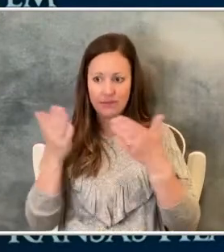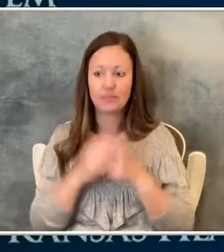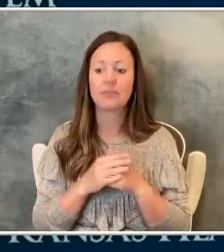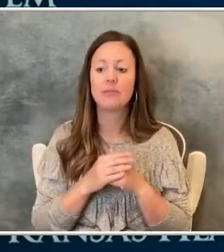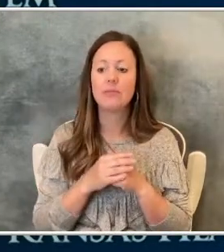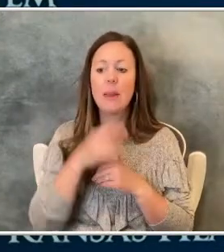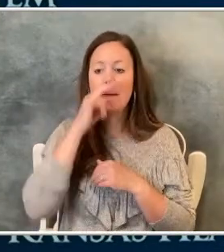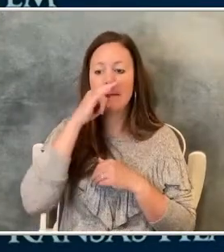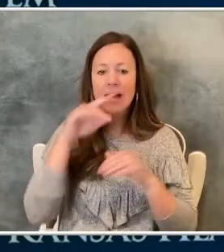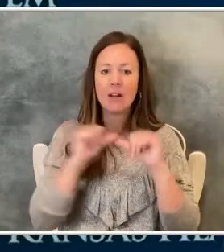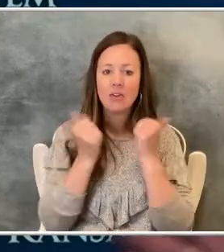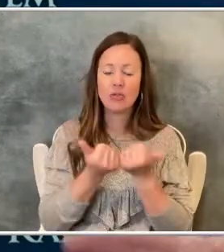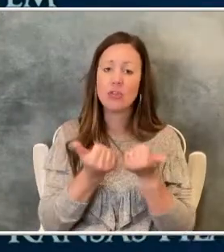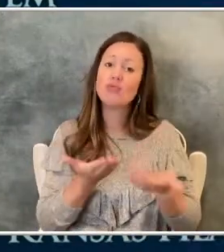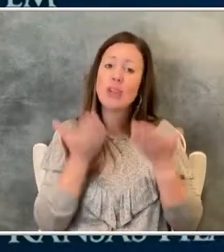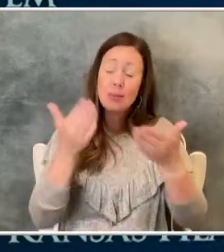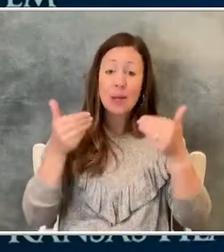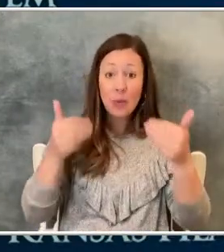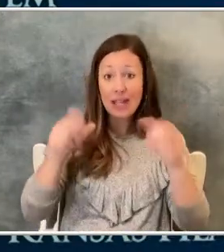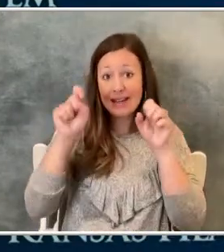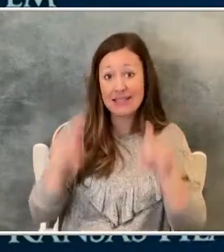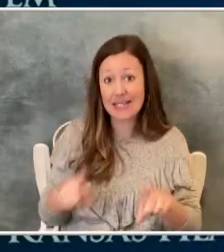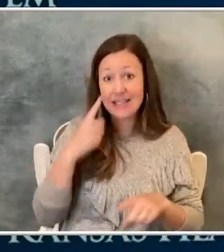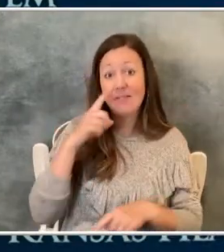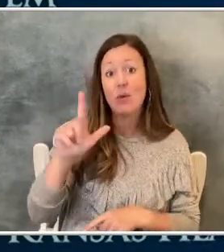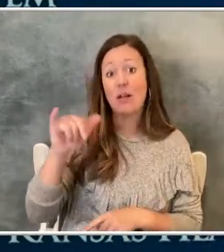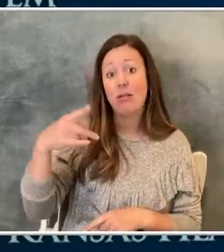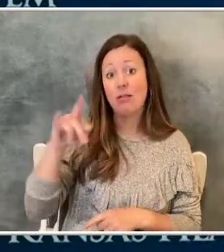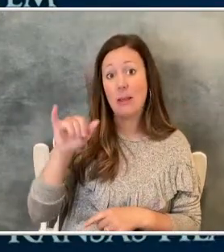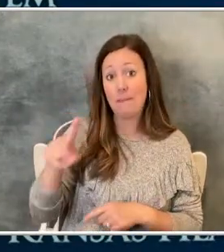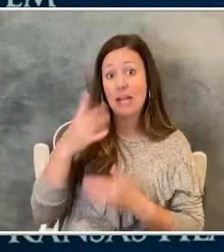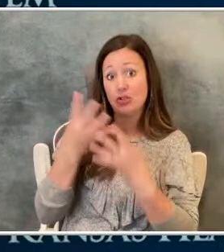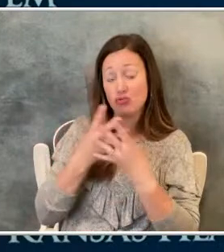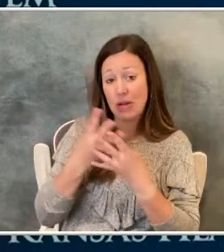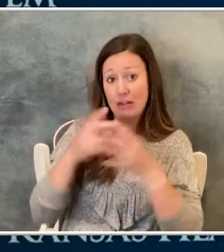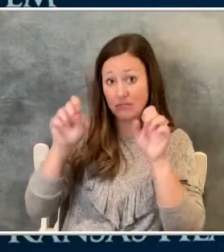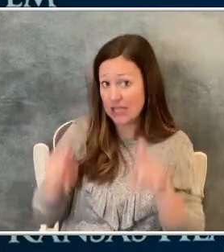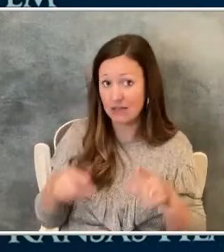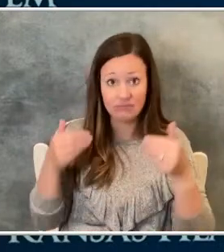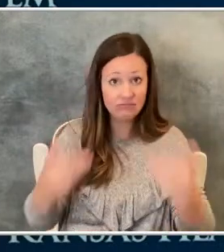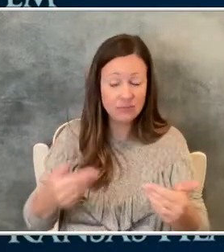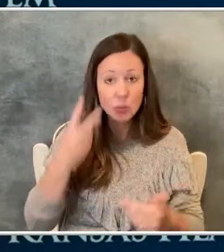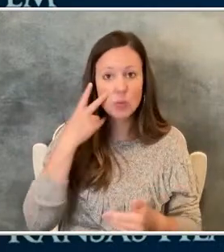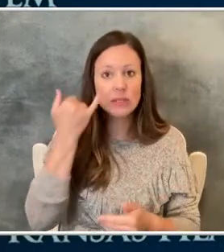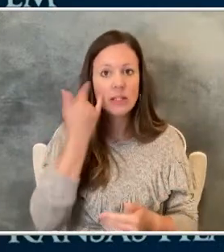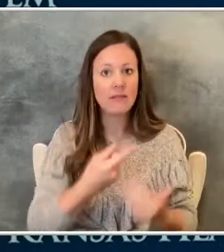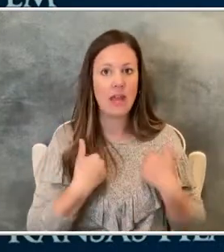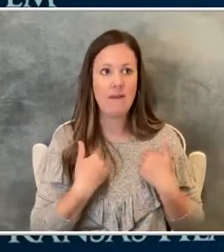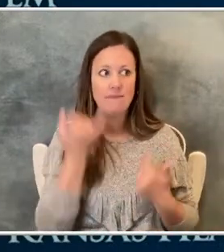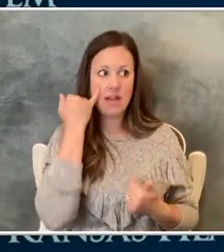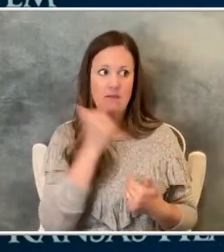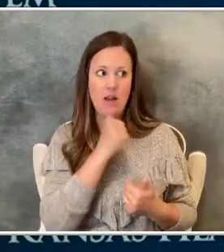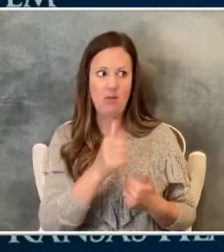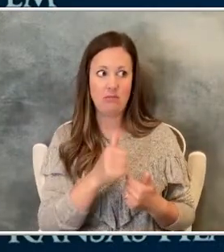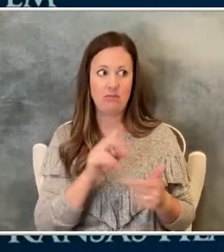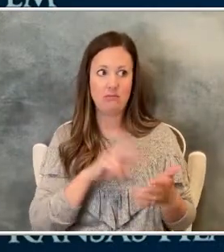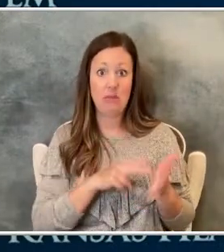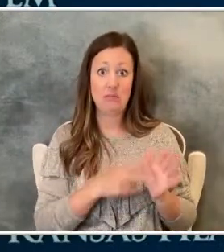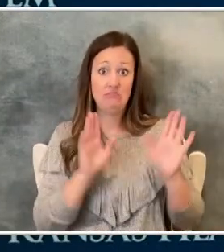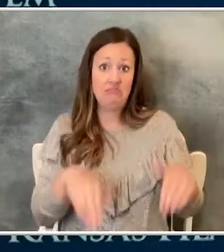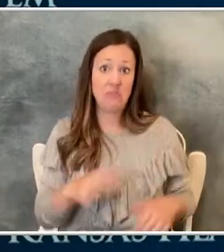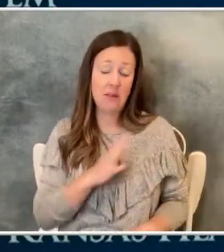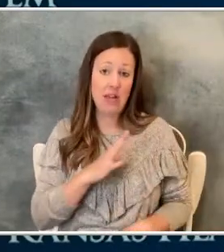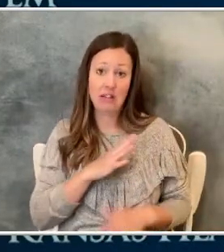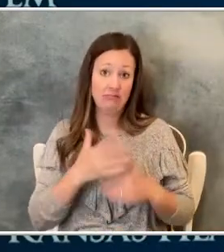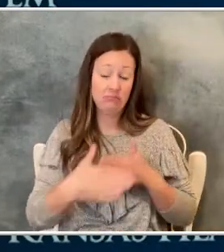cholesterol, at a very young age for everybody as a screen, just to see if they have it. And if they don't have it, then that's one thing they don't have to worry about. Yeah. But it's